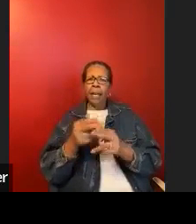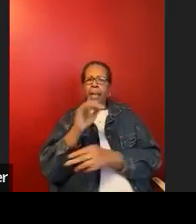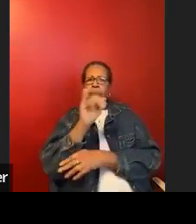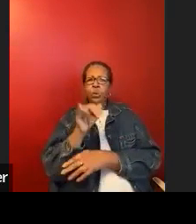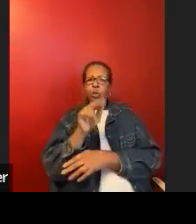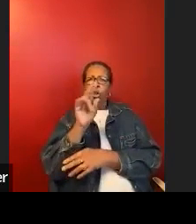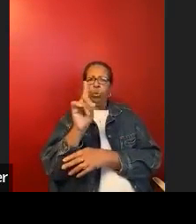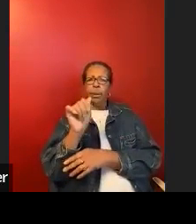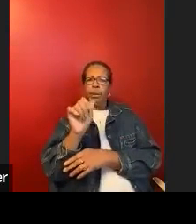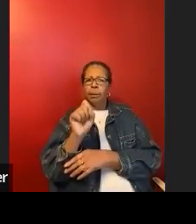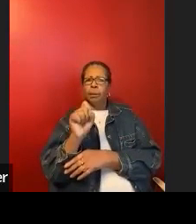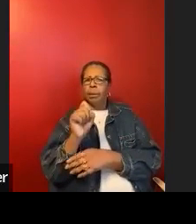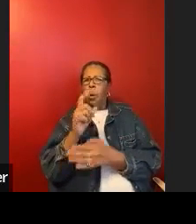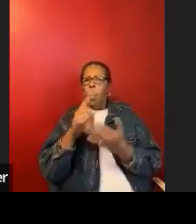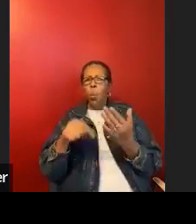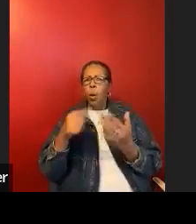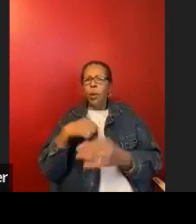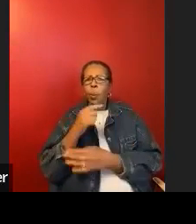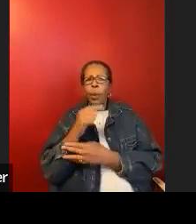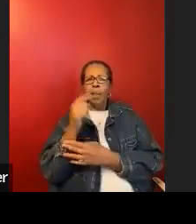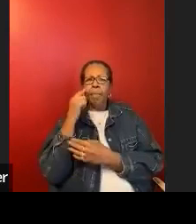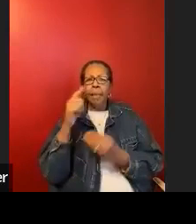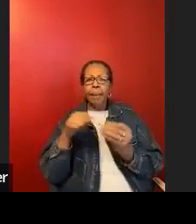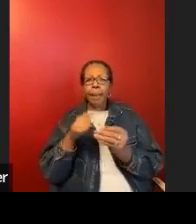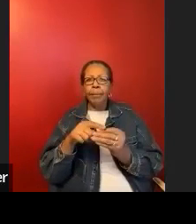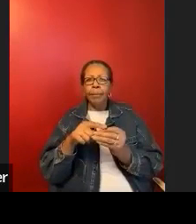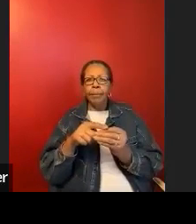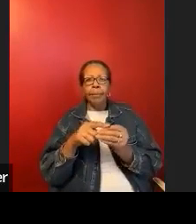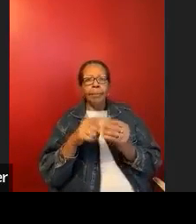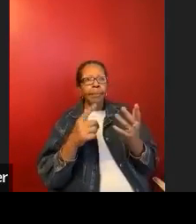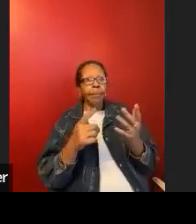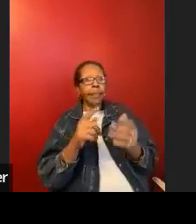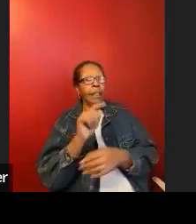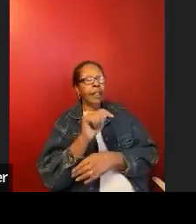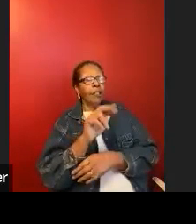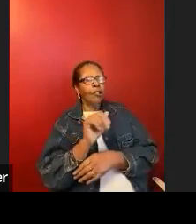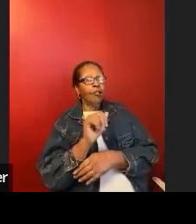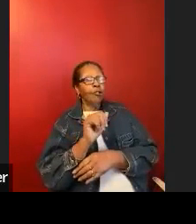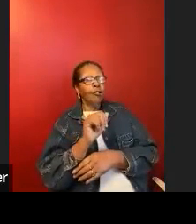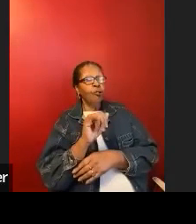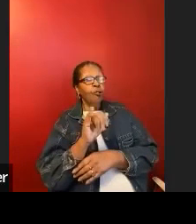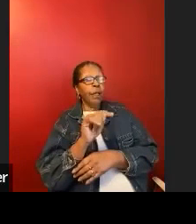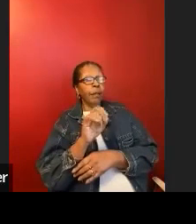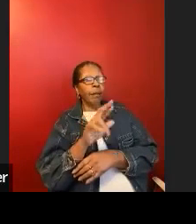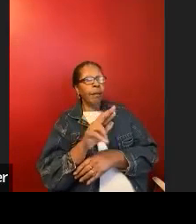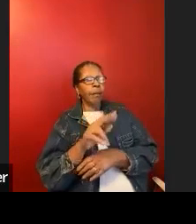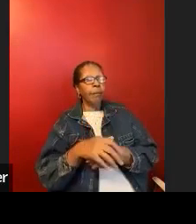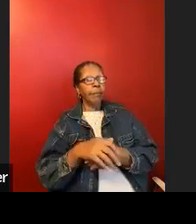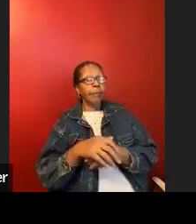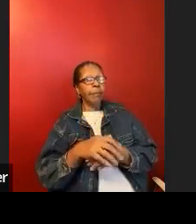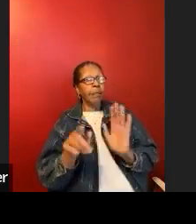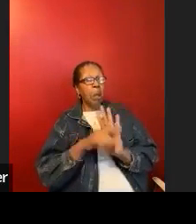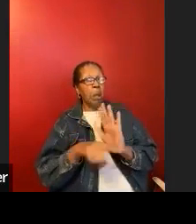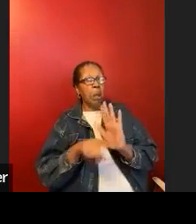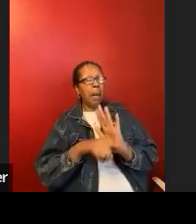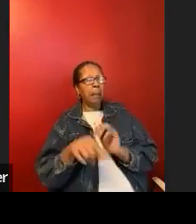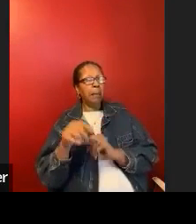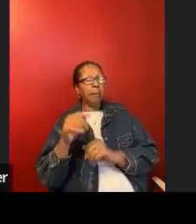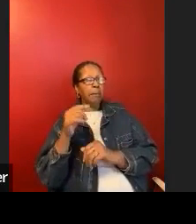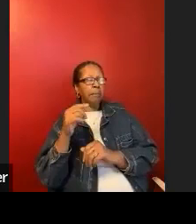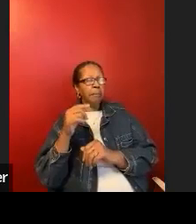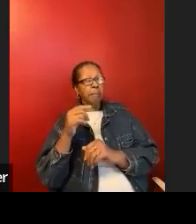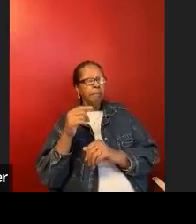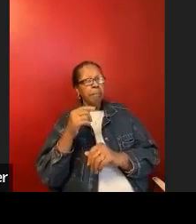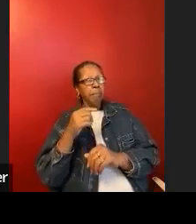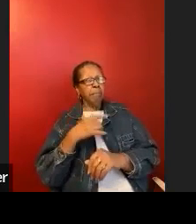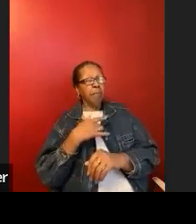Judas? A traitor. It's a traitor. It's not a good name. So if, you know, when I would write about